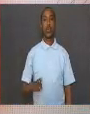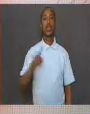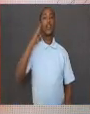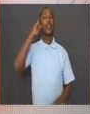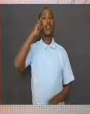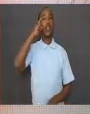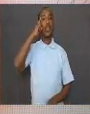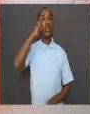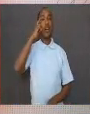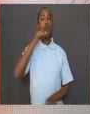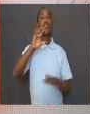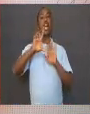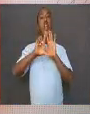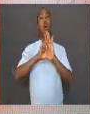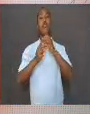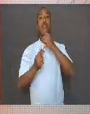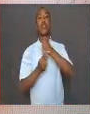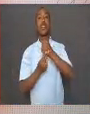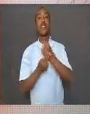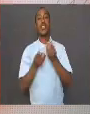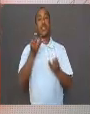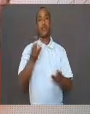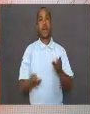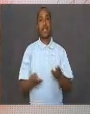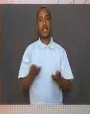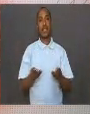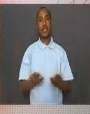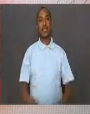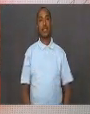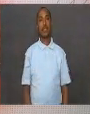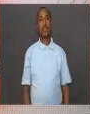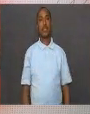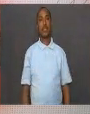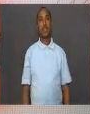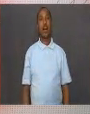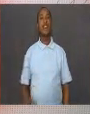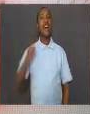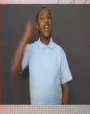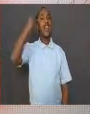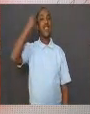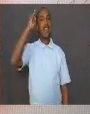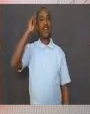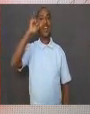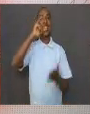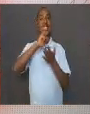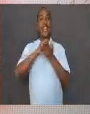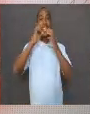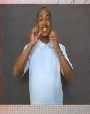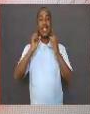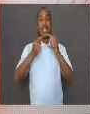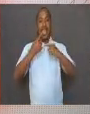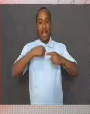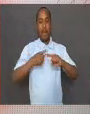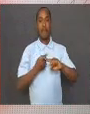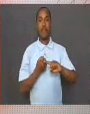We can think of the law of conservation of mass as an idea that